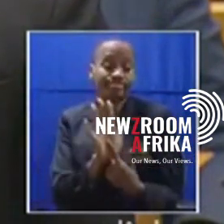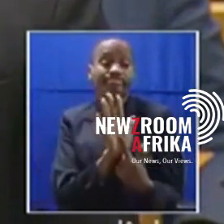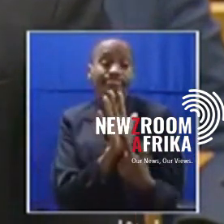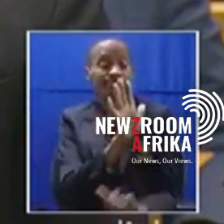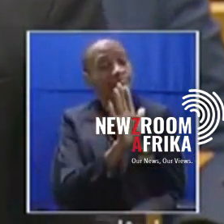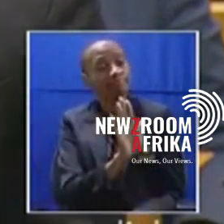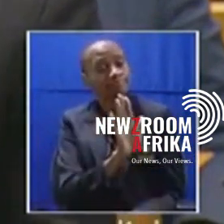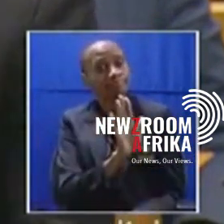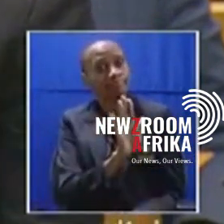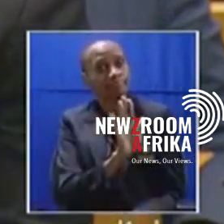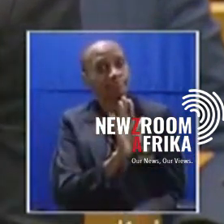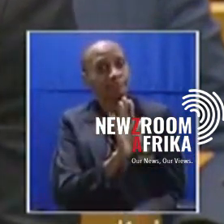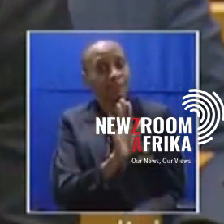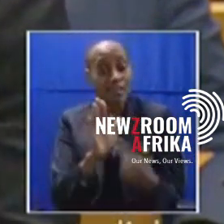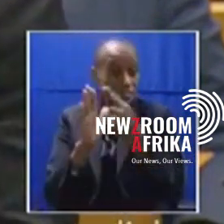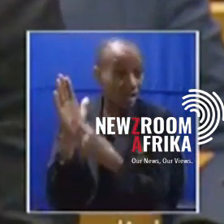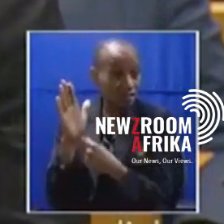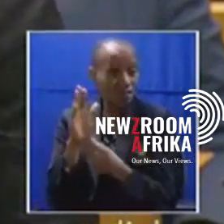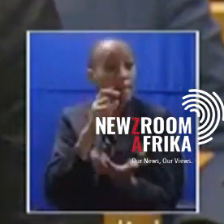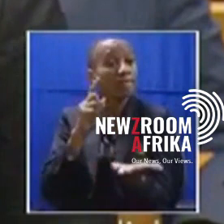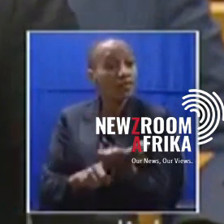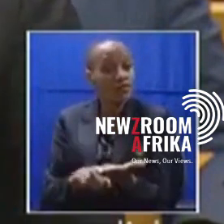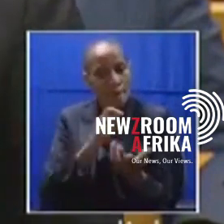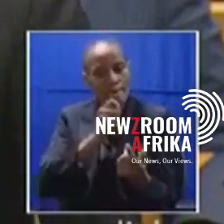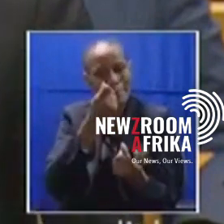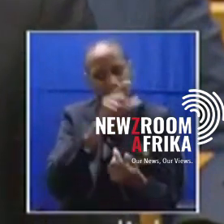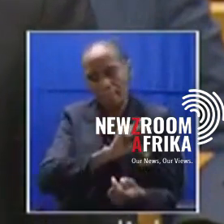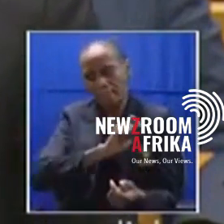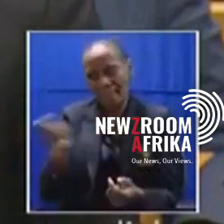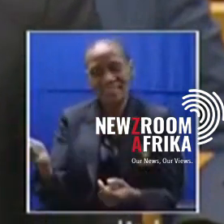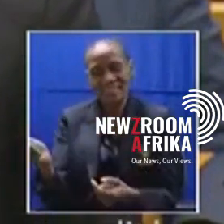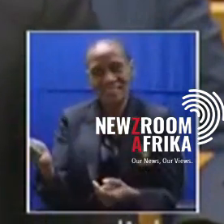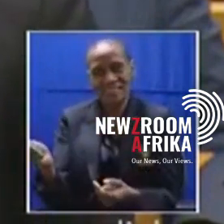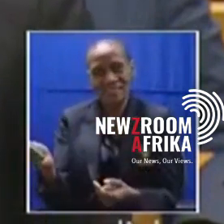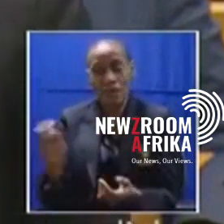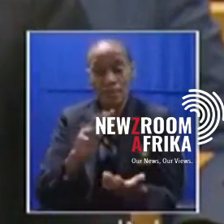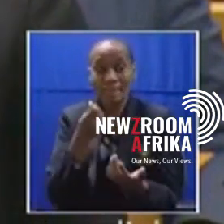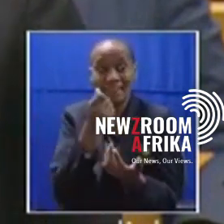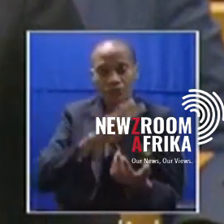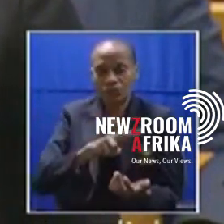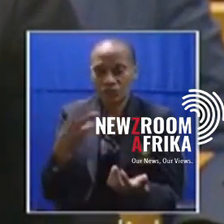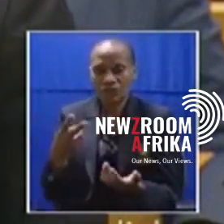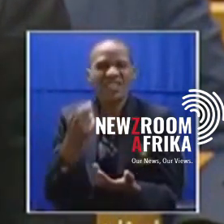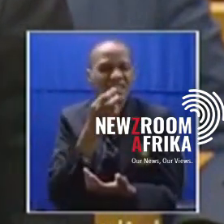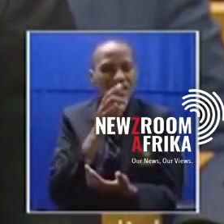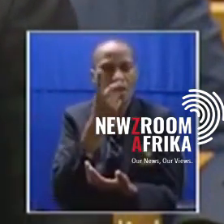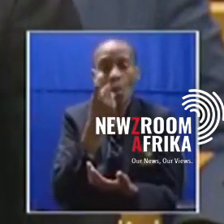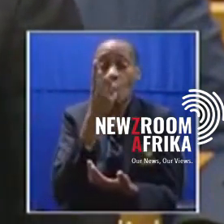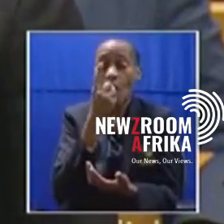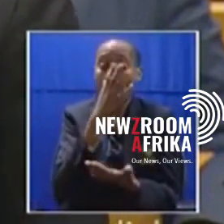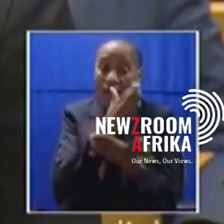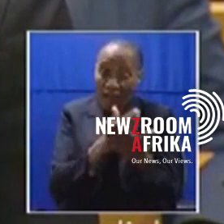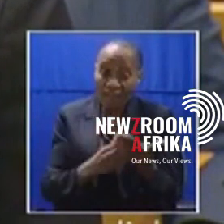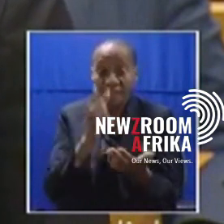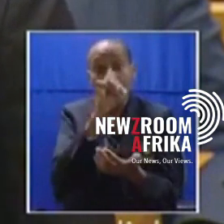I hold a proof of payment that was transferred to say R500,000 rands need to be transferred